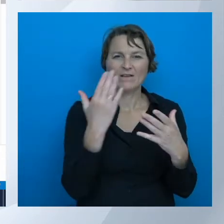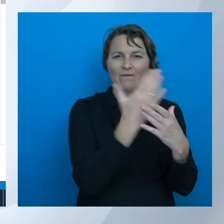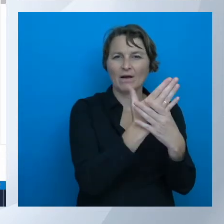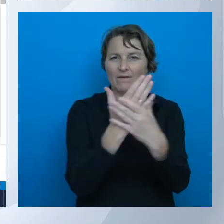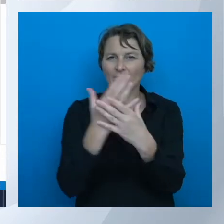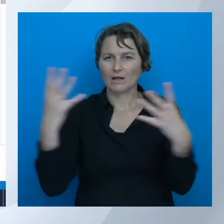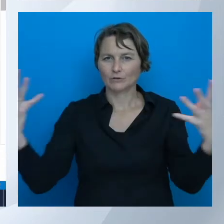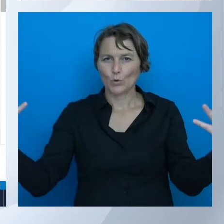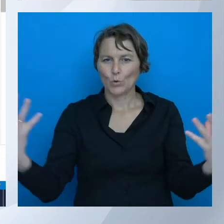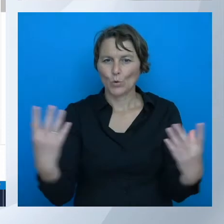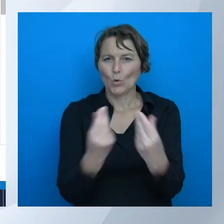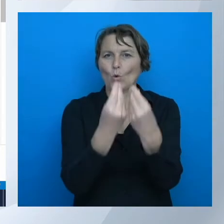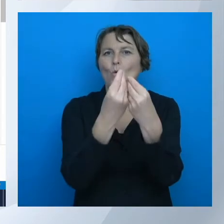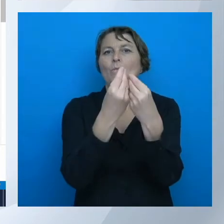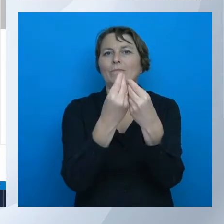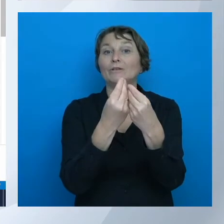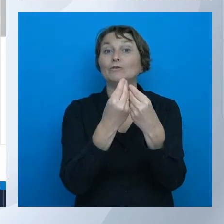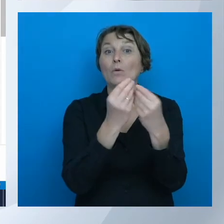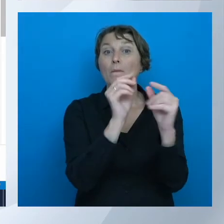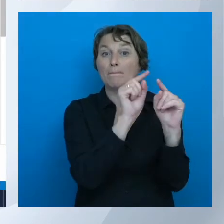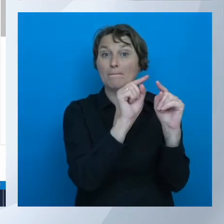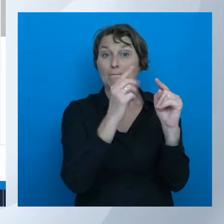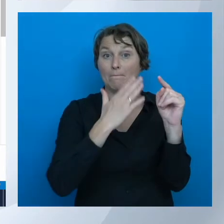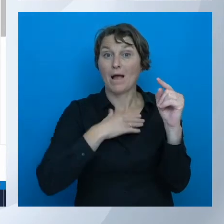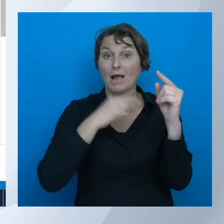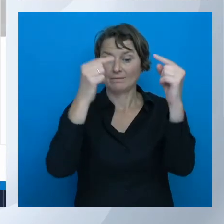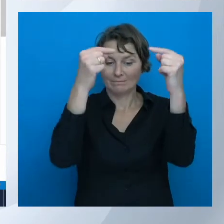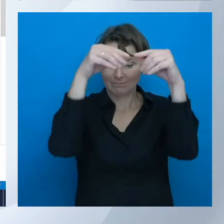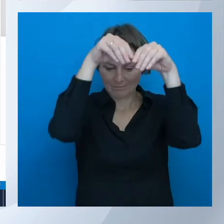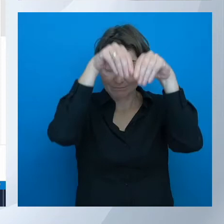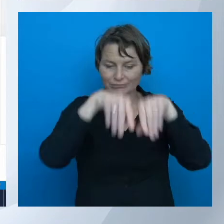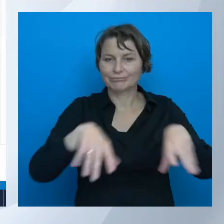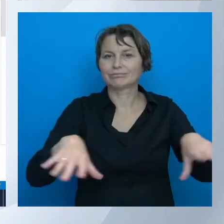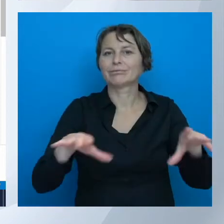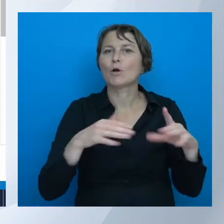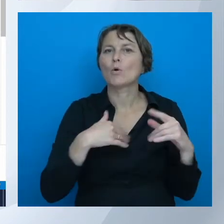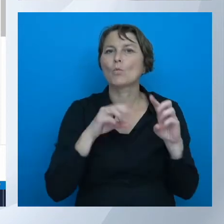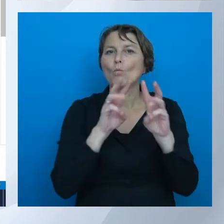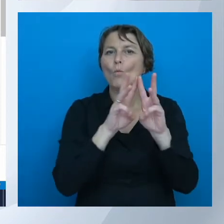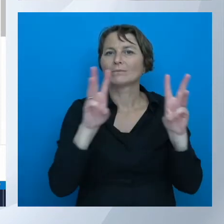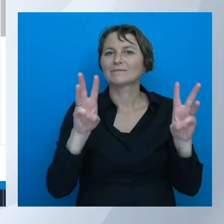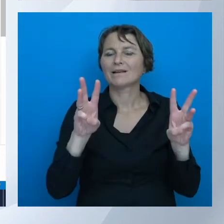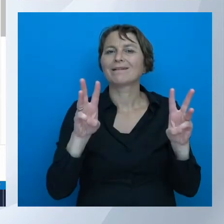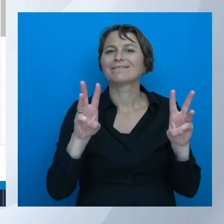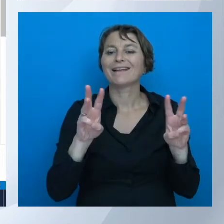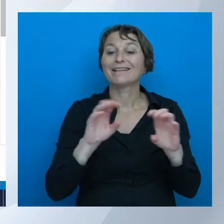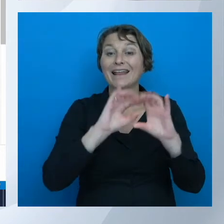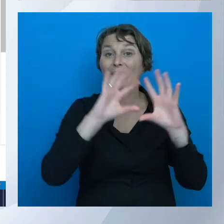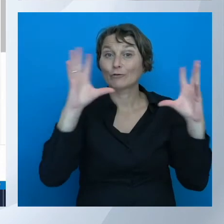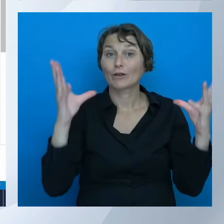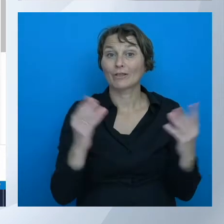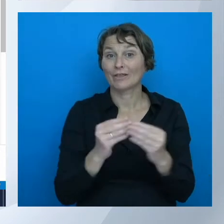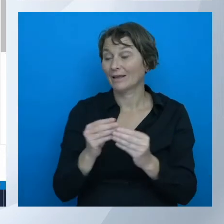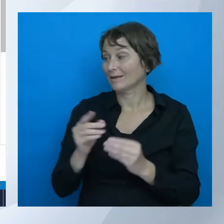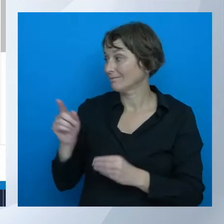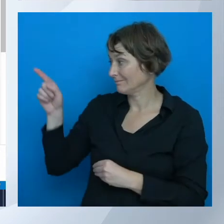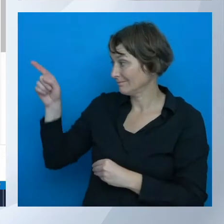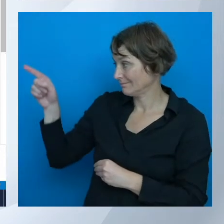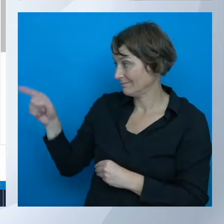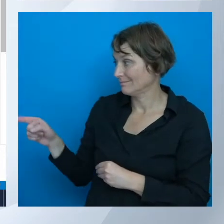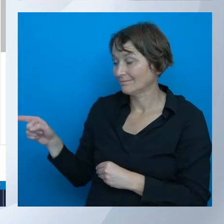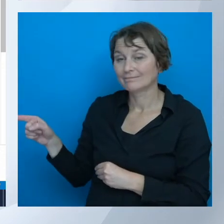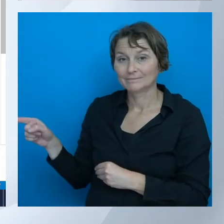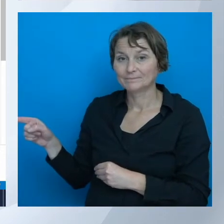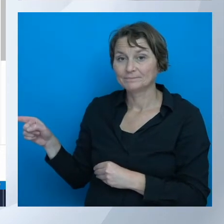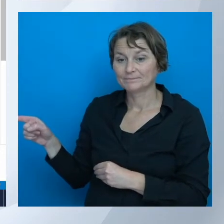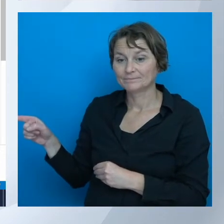to my Azure website. Finally, what I then want to do is I want to copy everything to a folder where I can use it. I want to